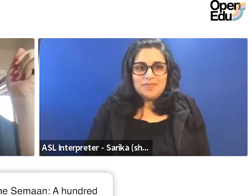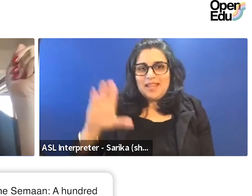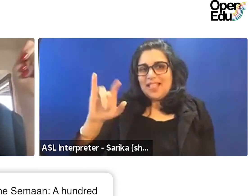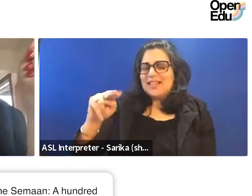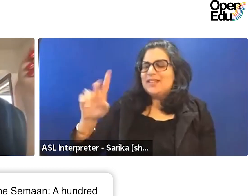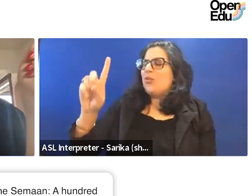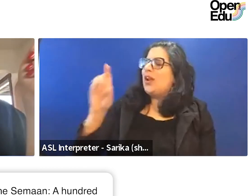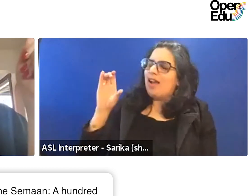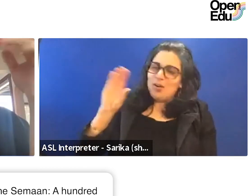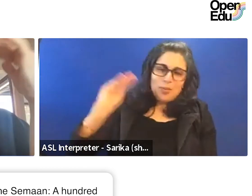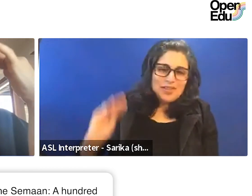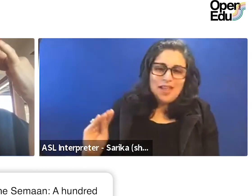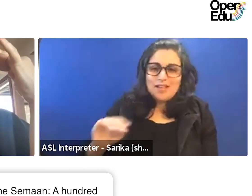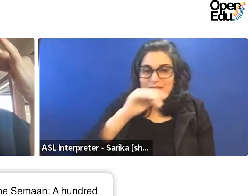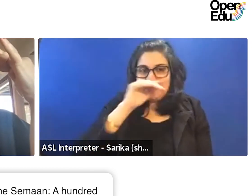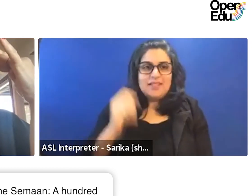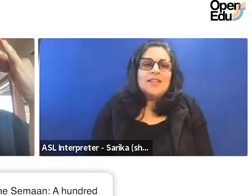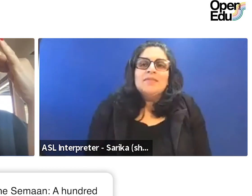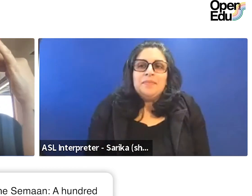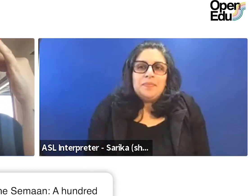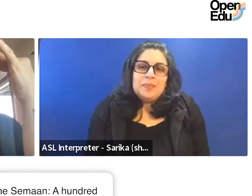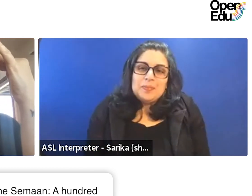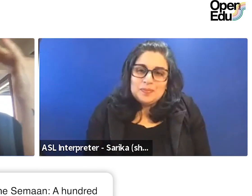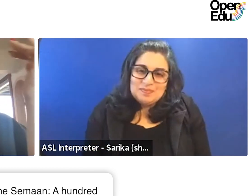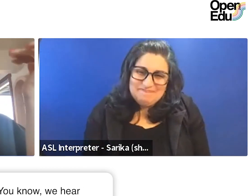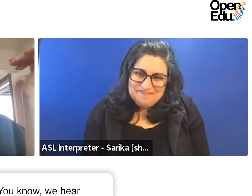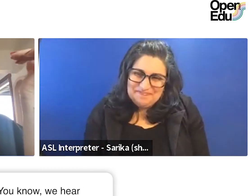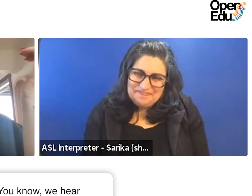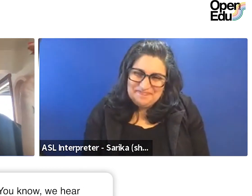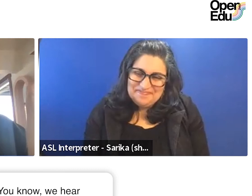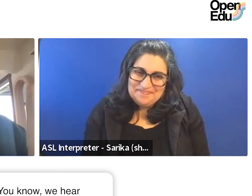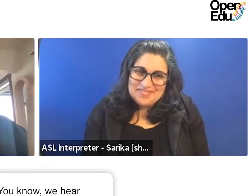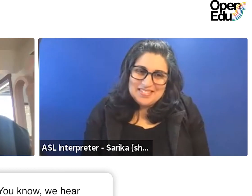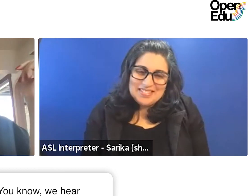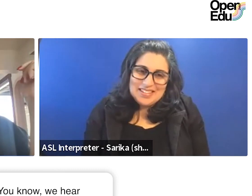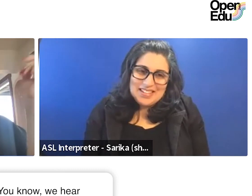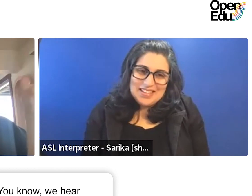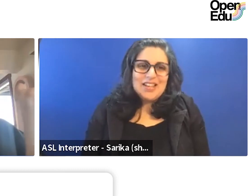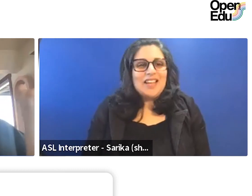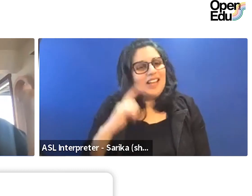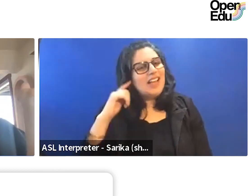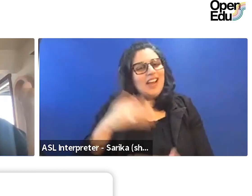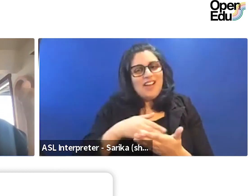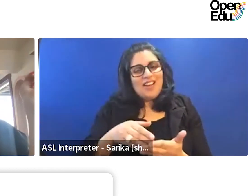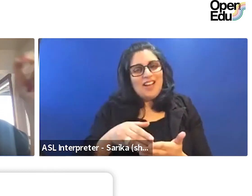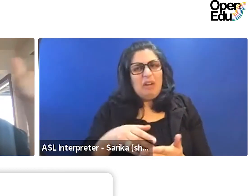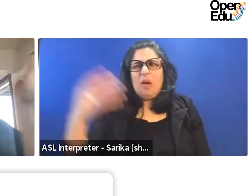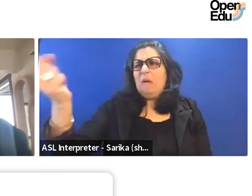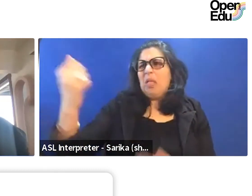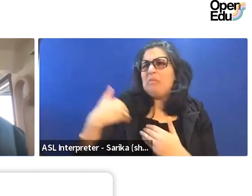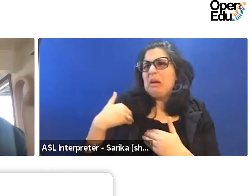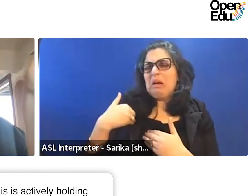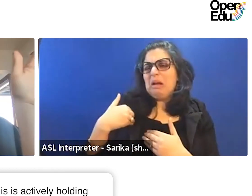100% with you on this. You know, we hear oftentimes, we're gonna hold them accountable. This